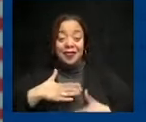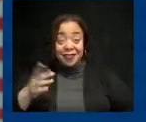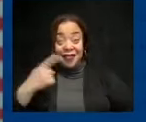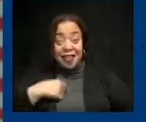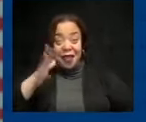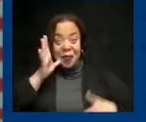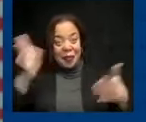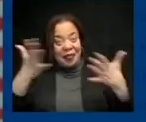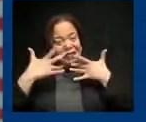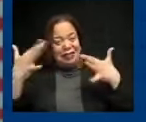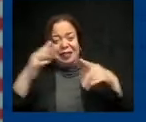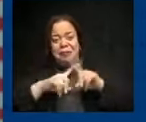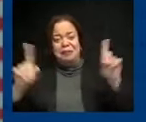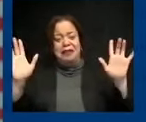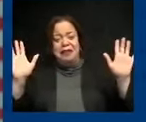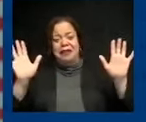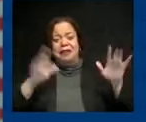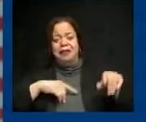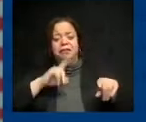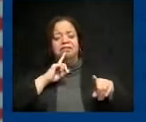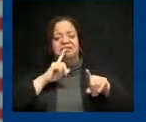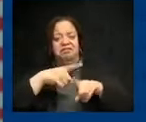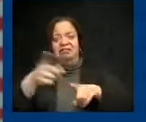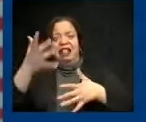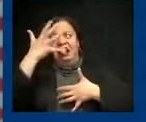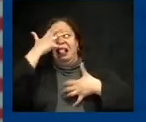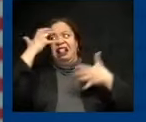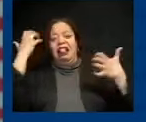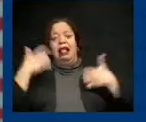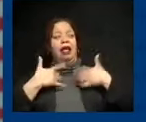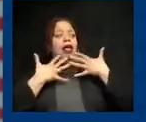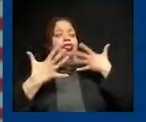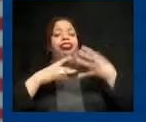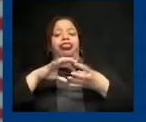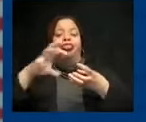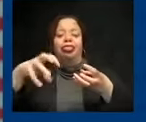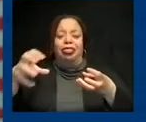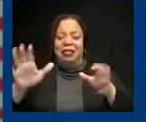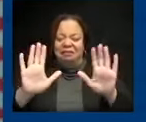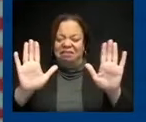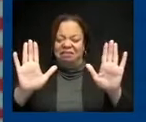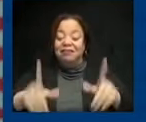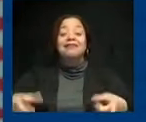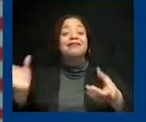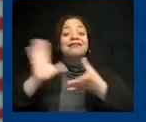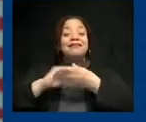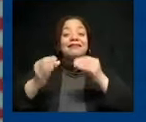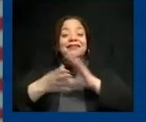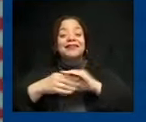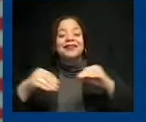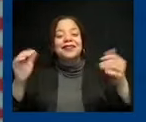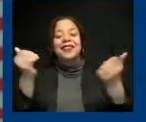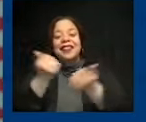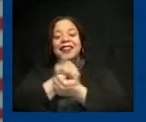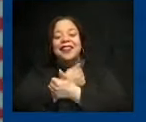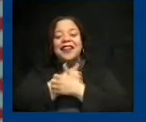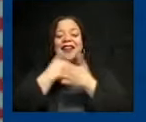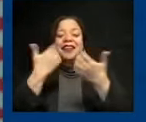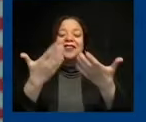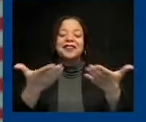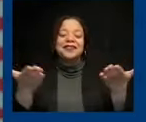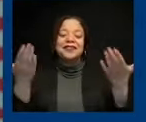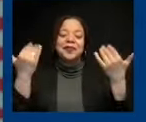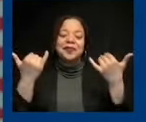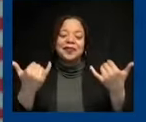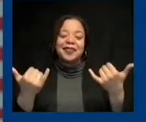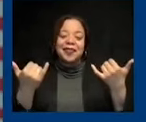life. He sings, love her today, find 100 ways. Now, you may